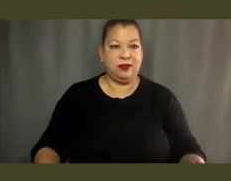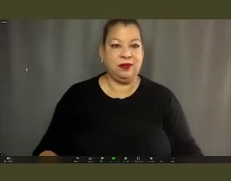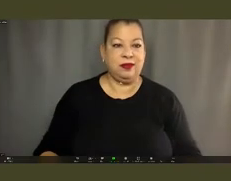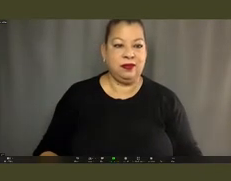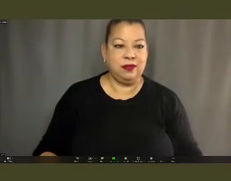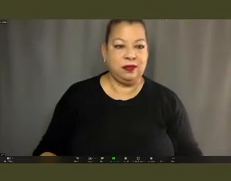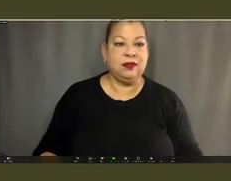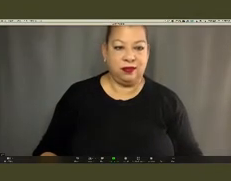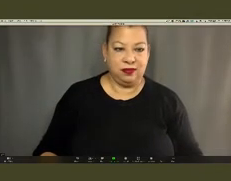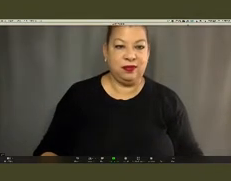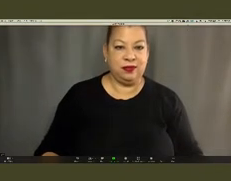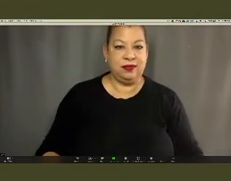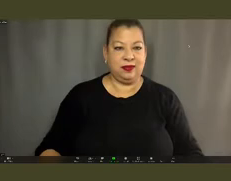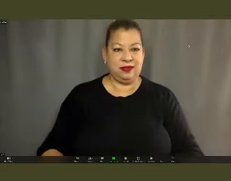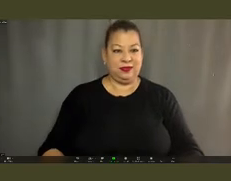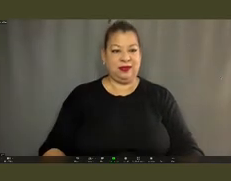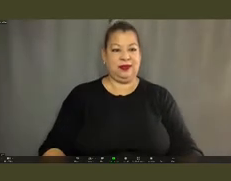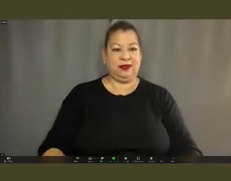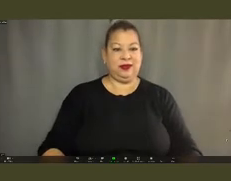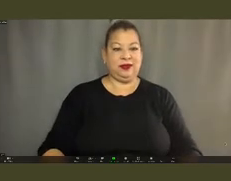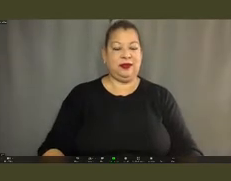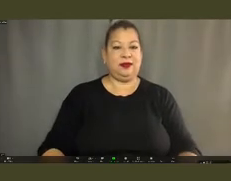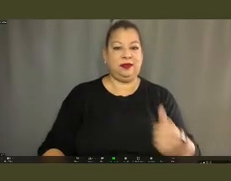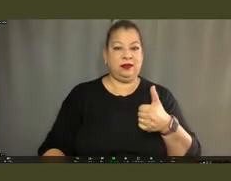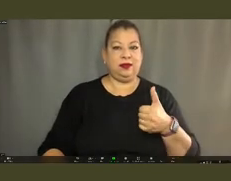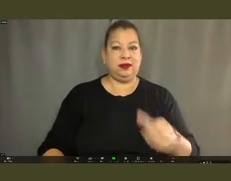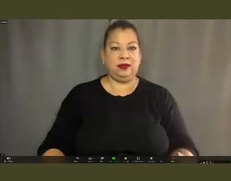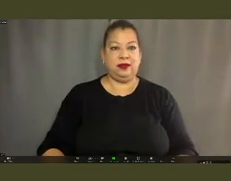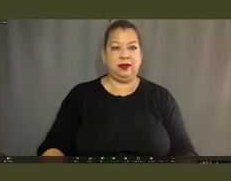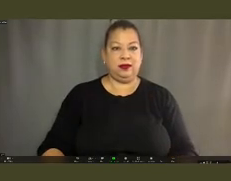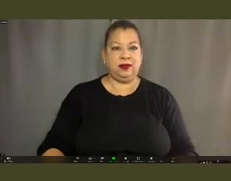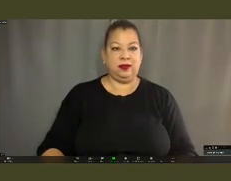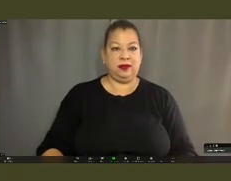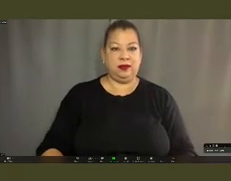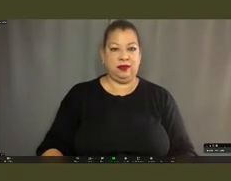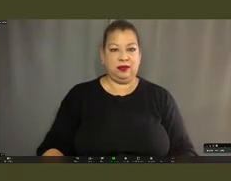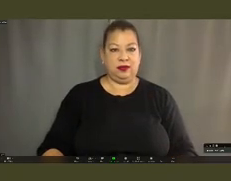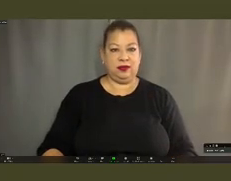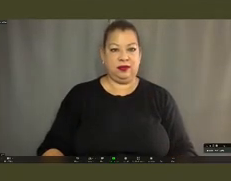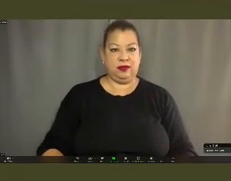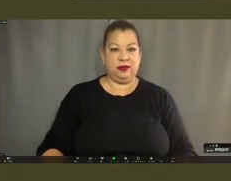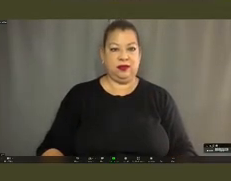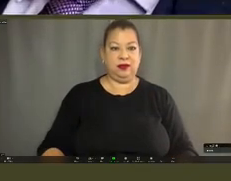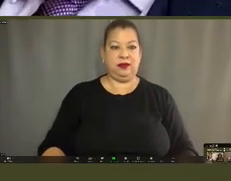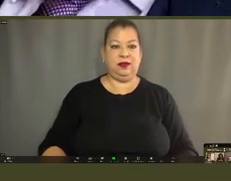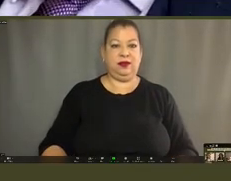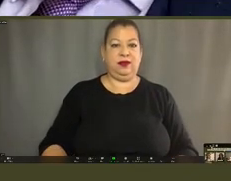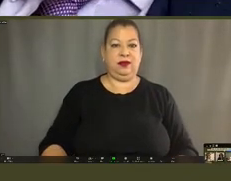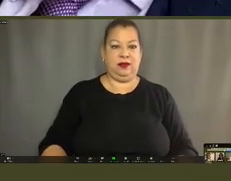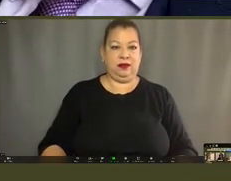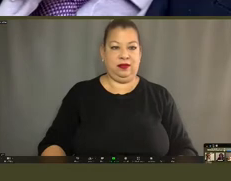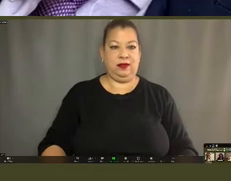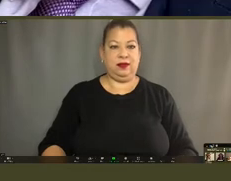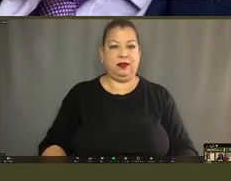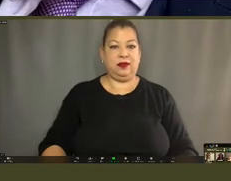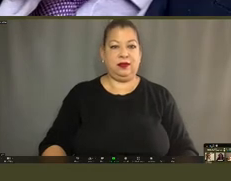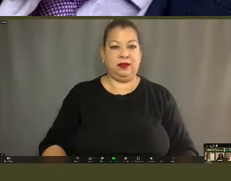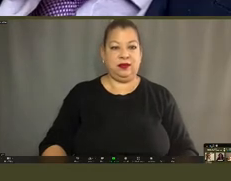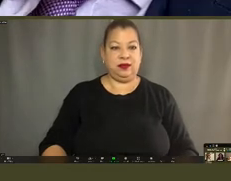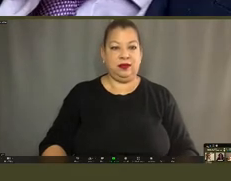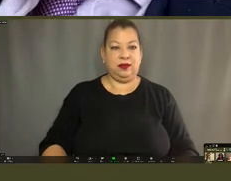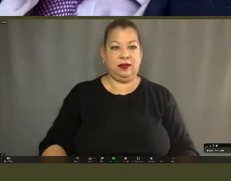UNDP and Minoru Takada from the sustainable energy team at UNDESA. Please send in your